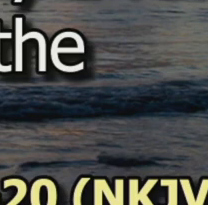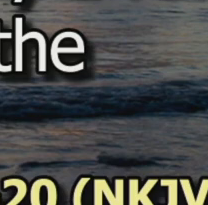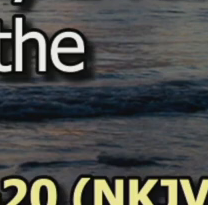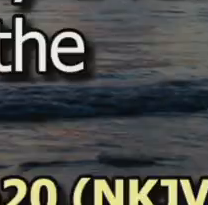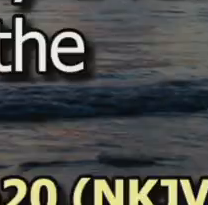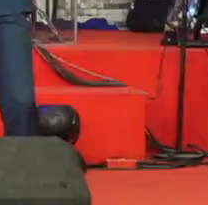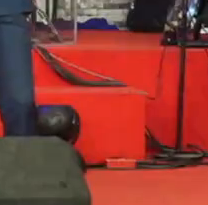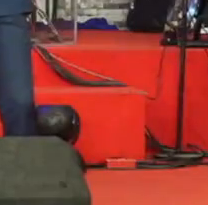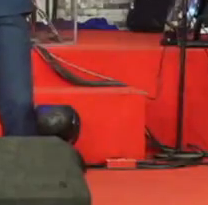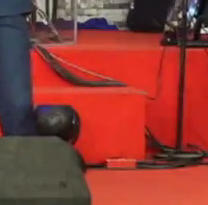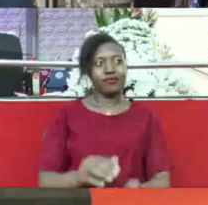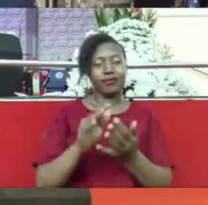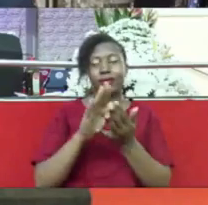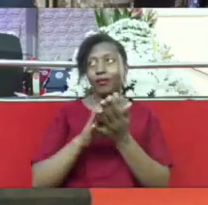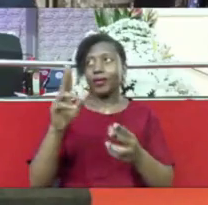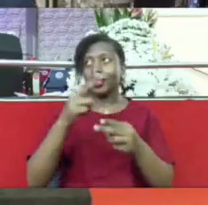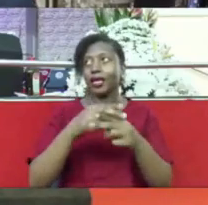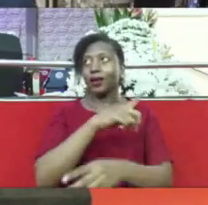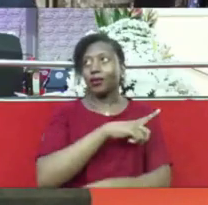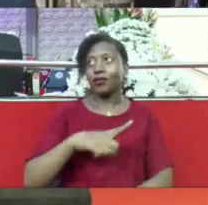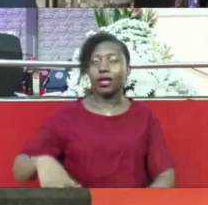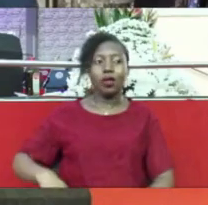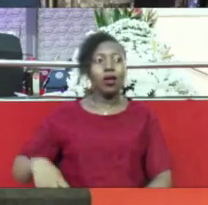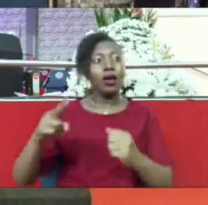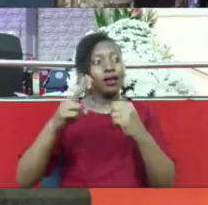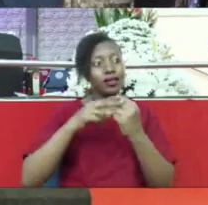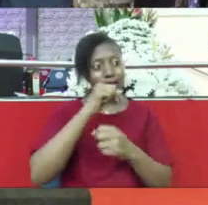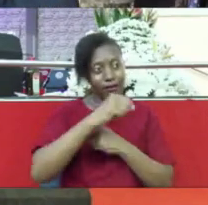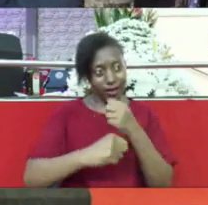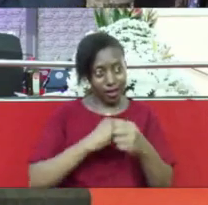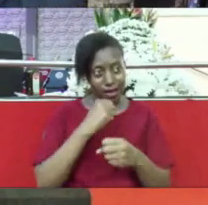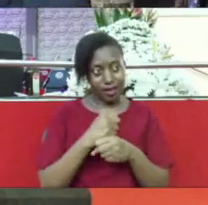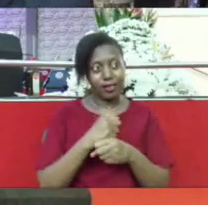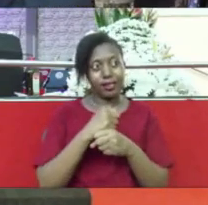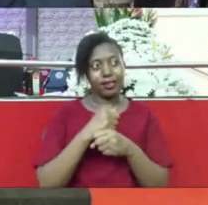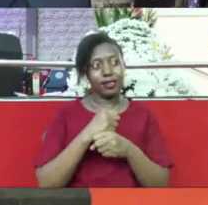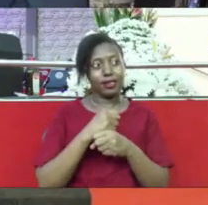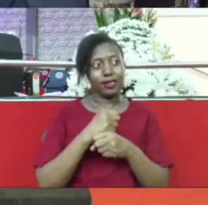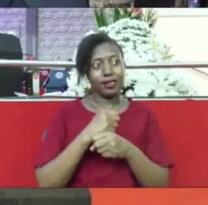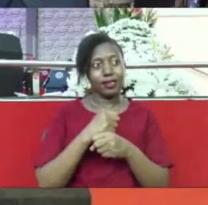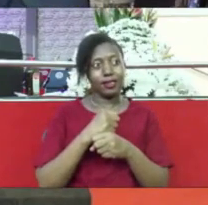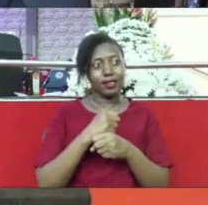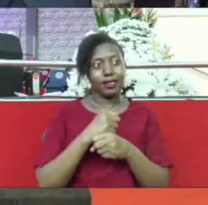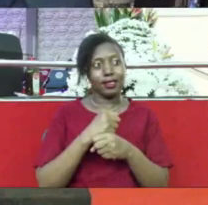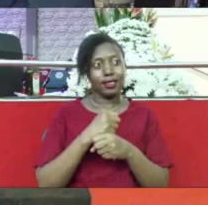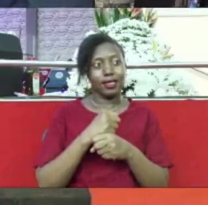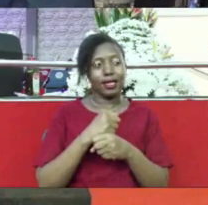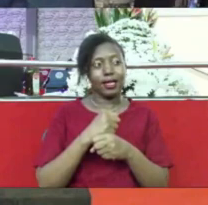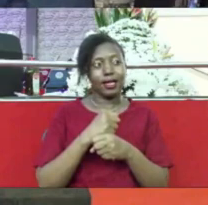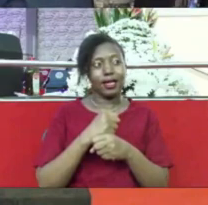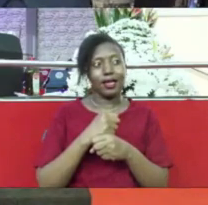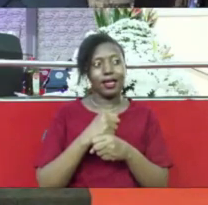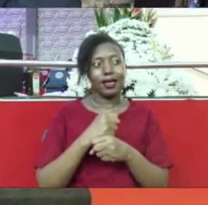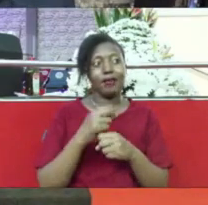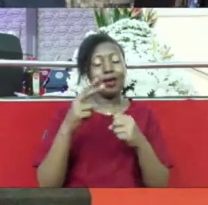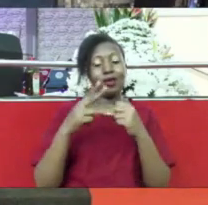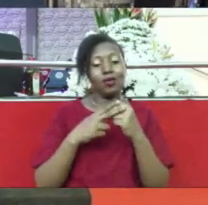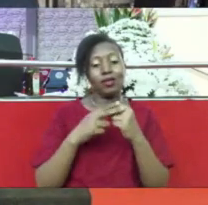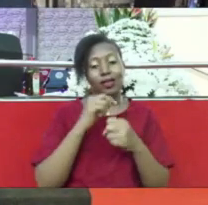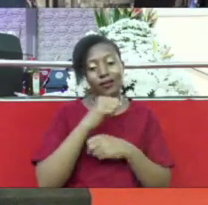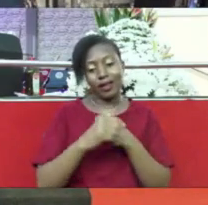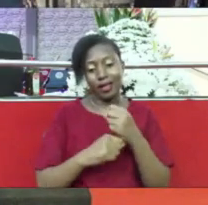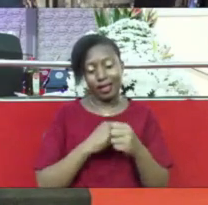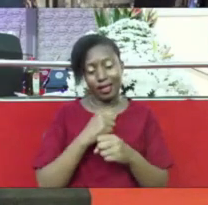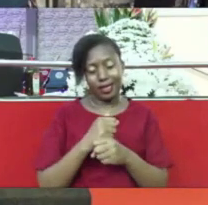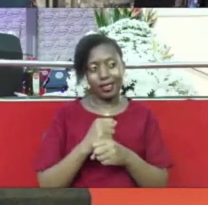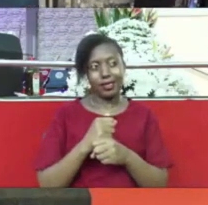Praise the name of the Lord. Amen. 7 years. Miaka saba. Turned to be only a few days. Ikageuka kuwa ni siku chache